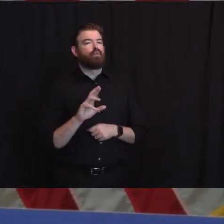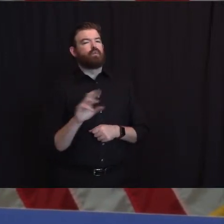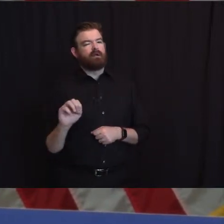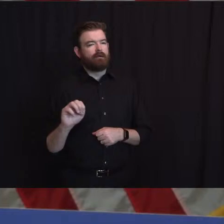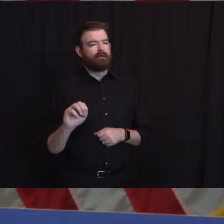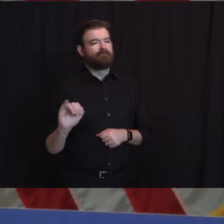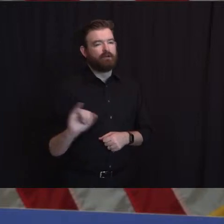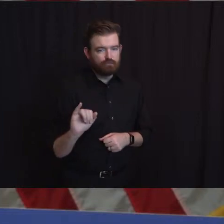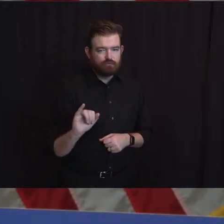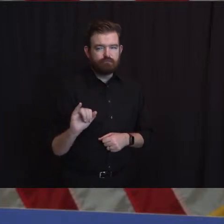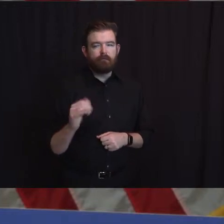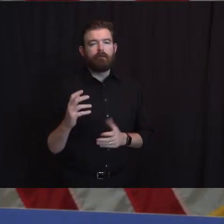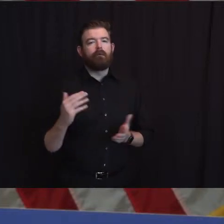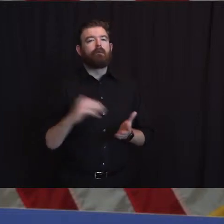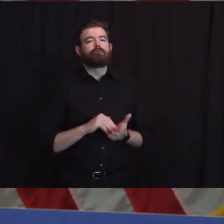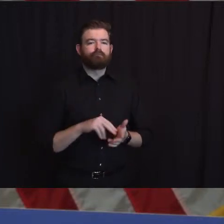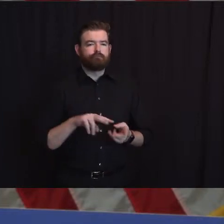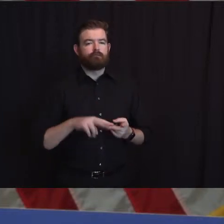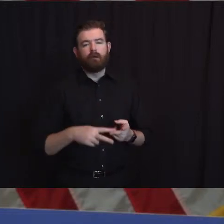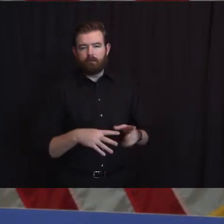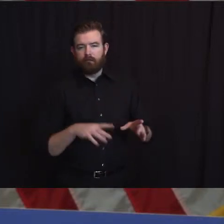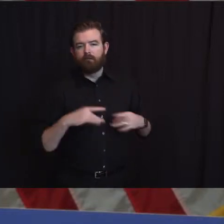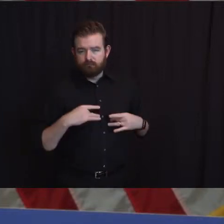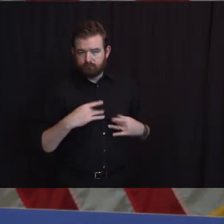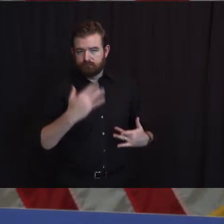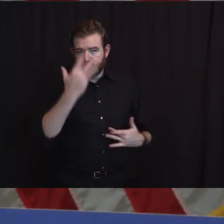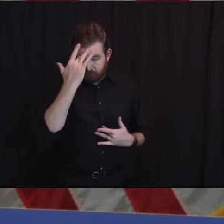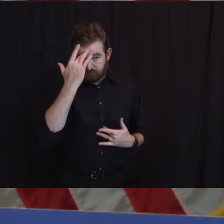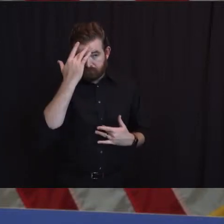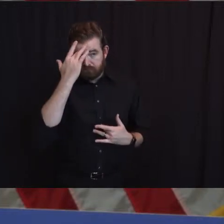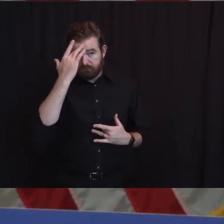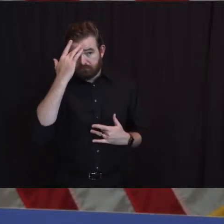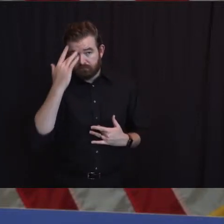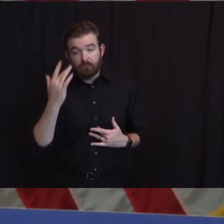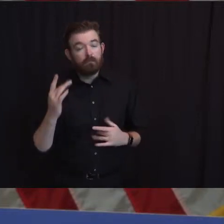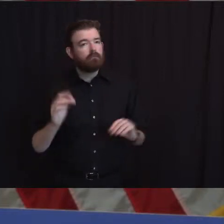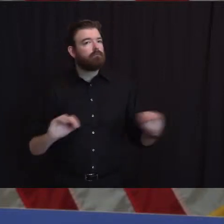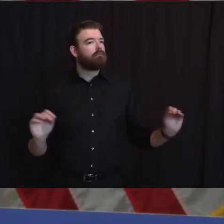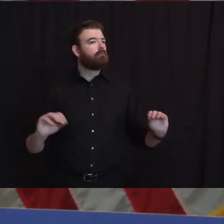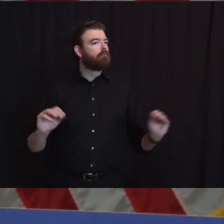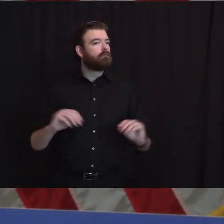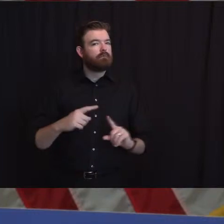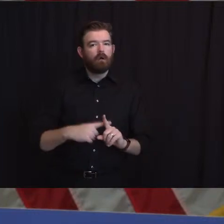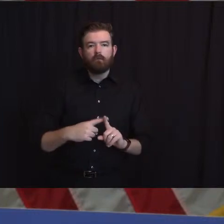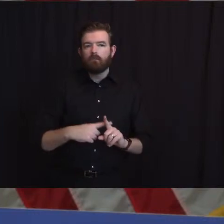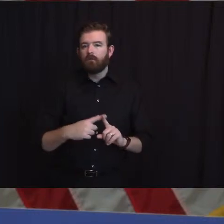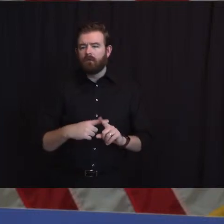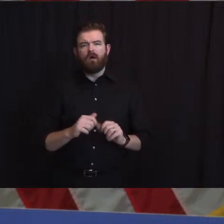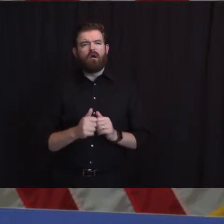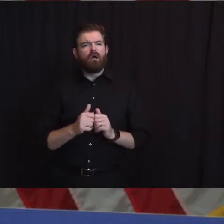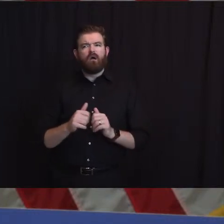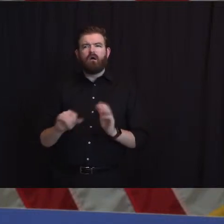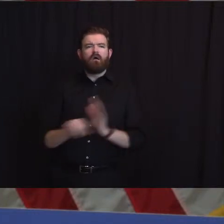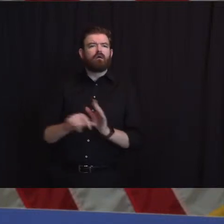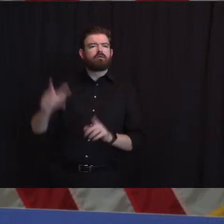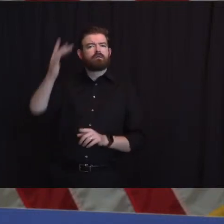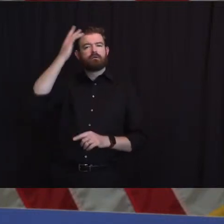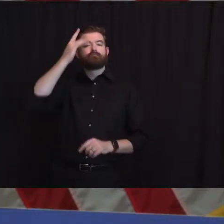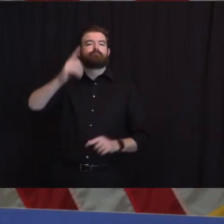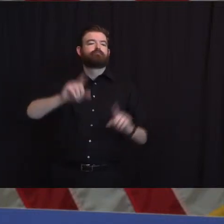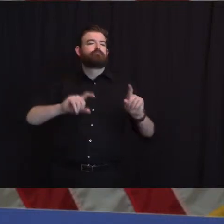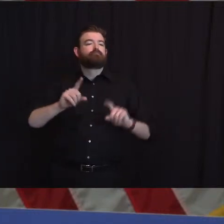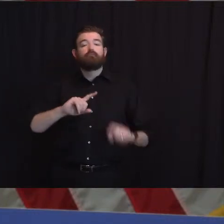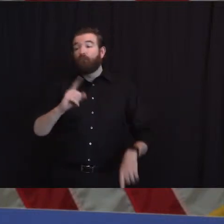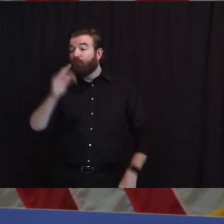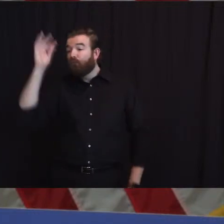those were hospitalized. There were a number who were asymptomatic. They were discovered because they were tested and found to be infected, but had been